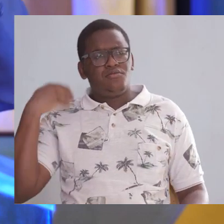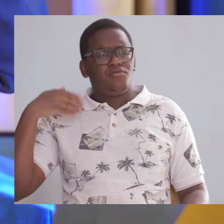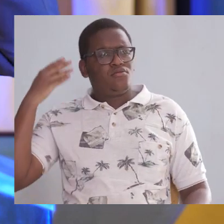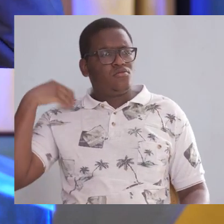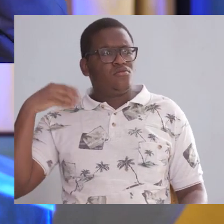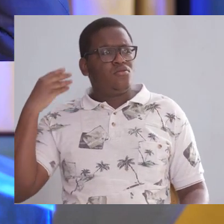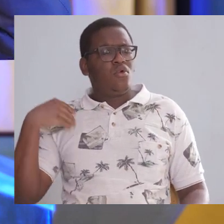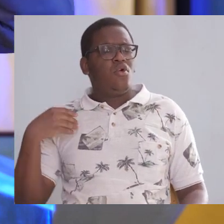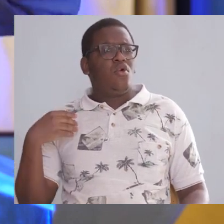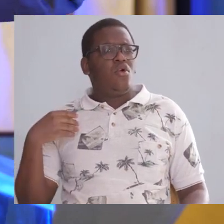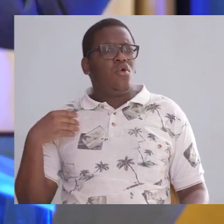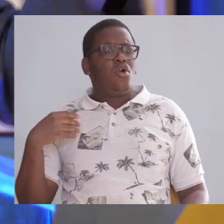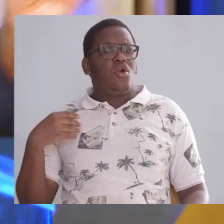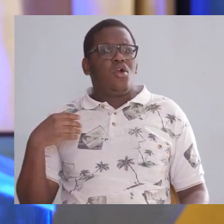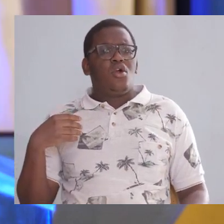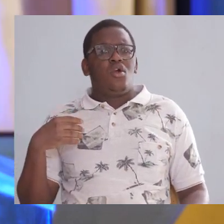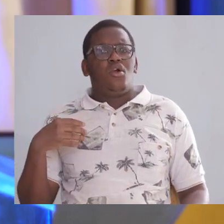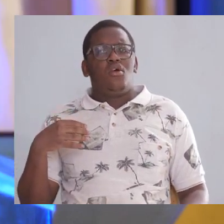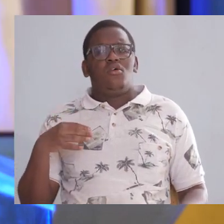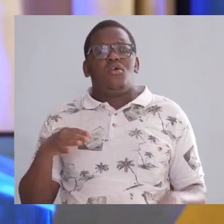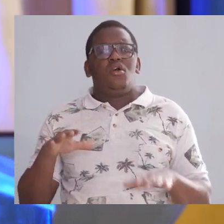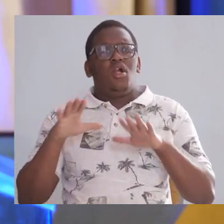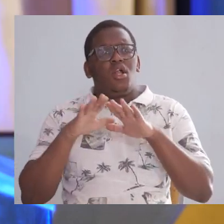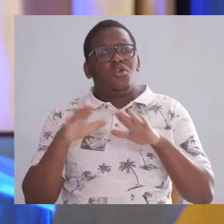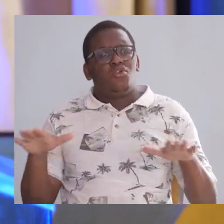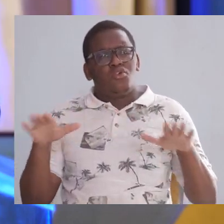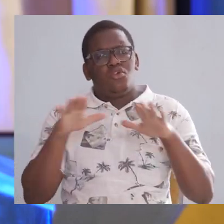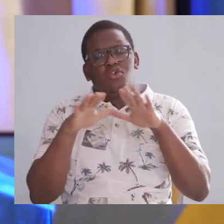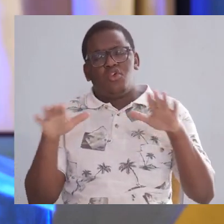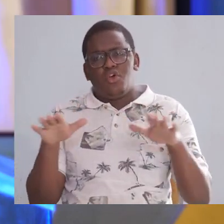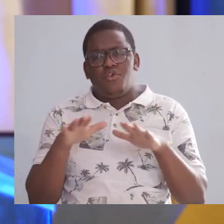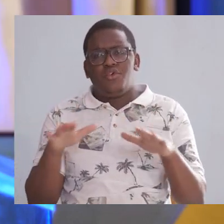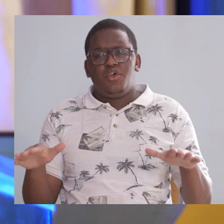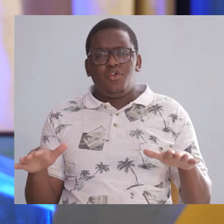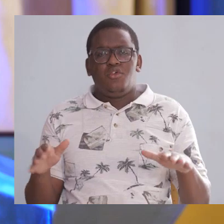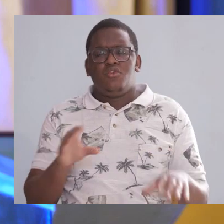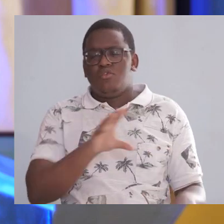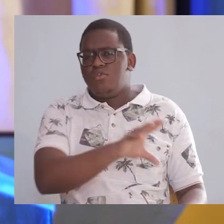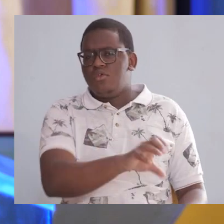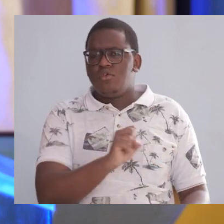from the Mzungu he was working from. But when he got saved,